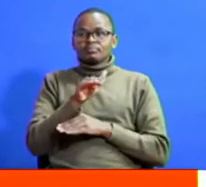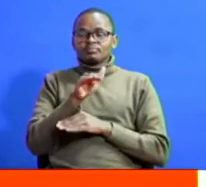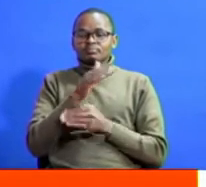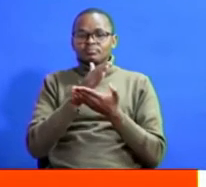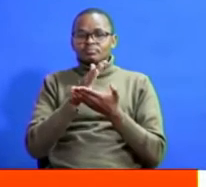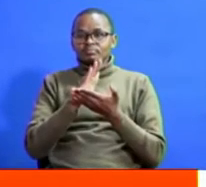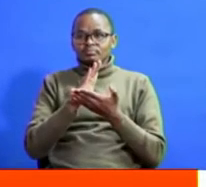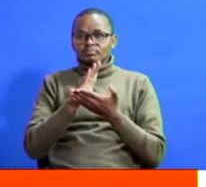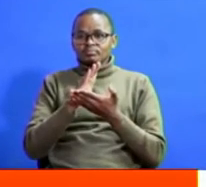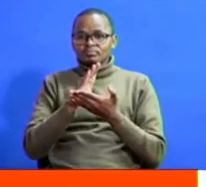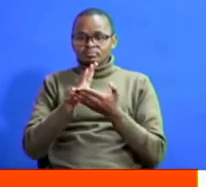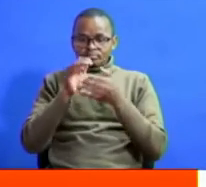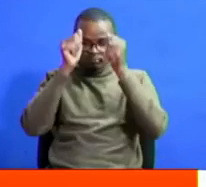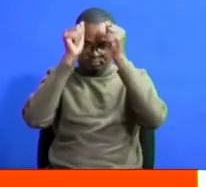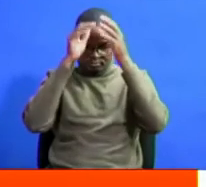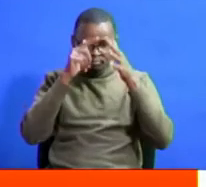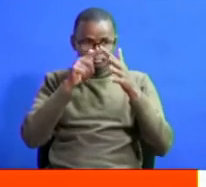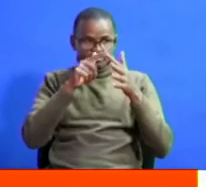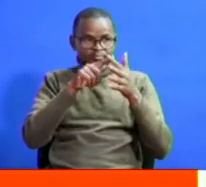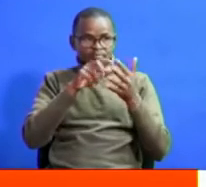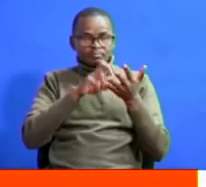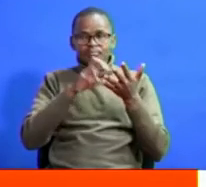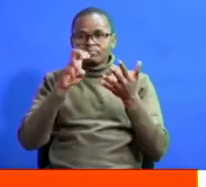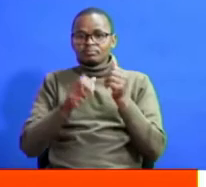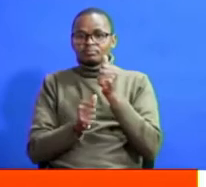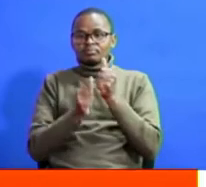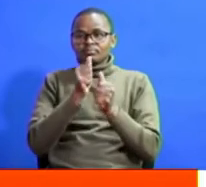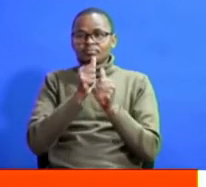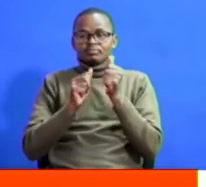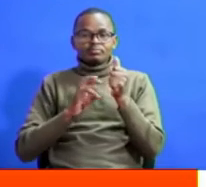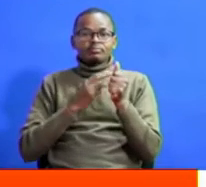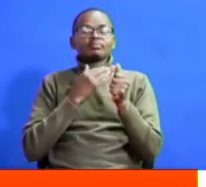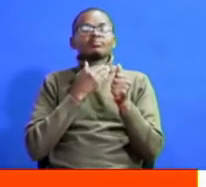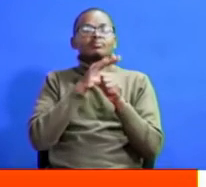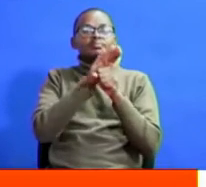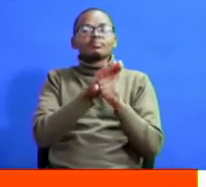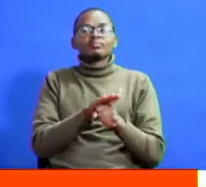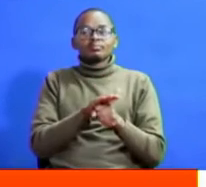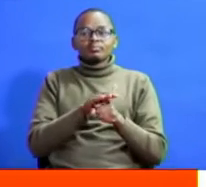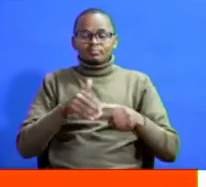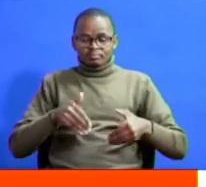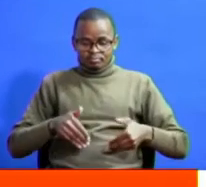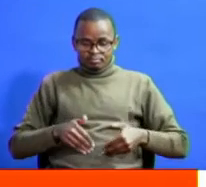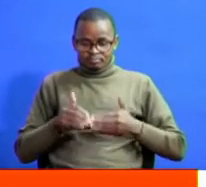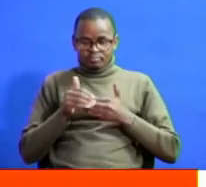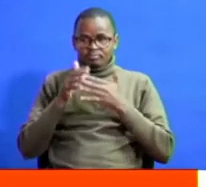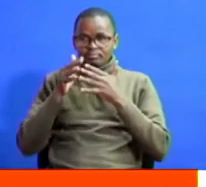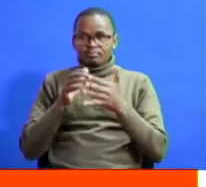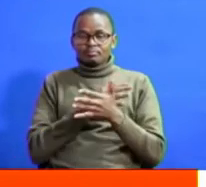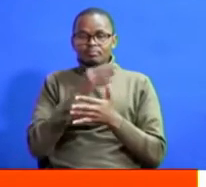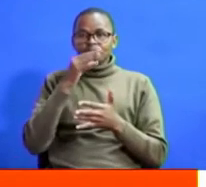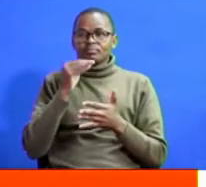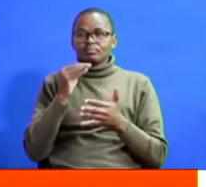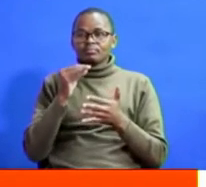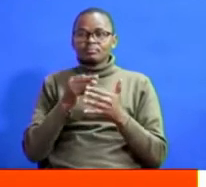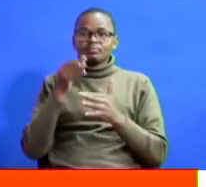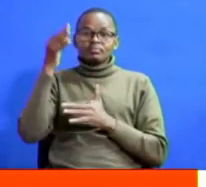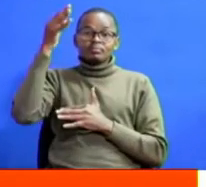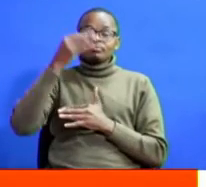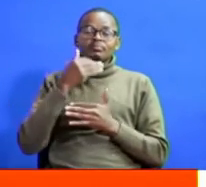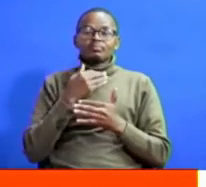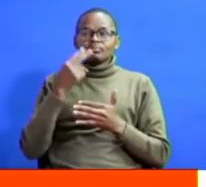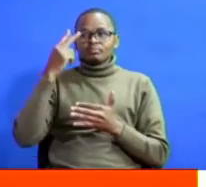ask some candidates to step in favor of the others, mm-hmm. which we actually want to condemn as young leaders. And going forward, we want to